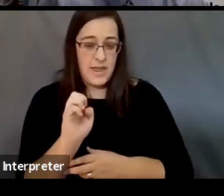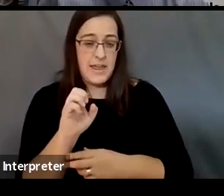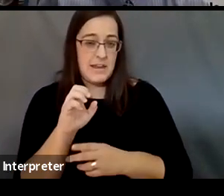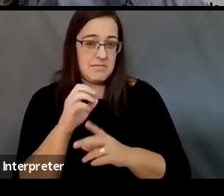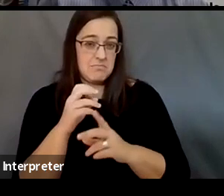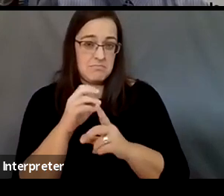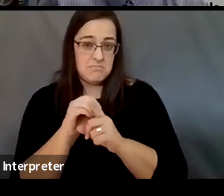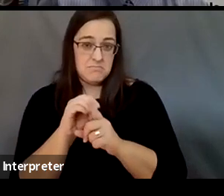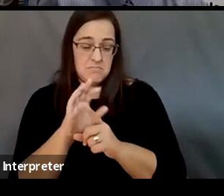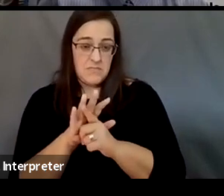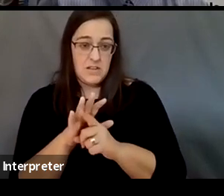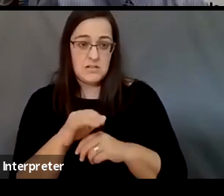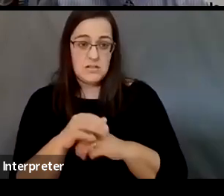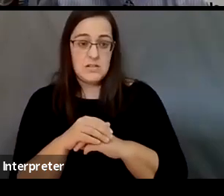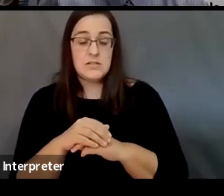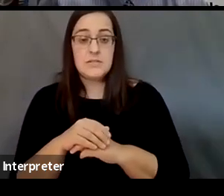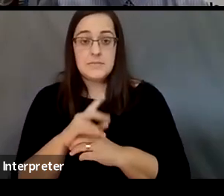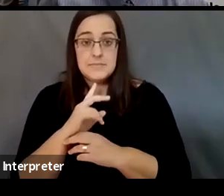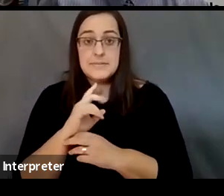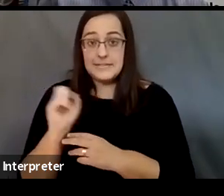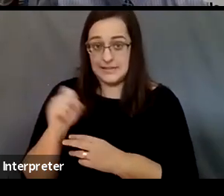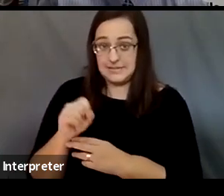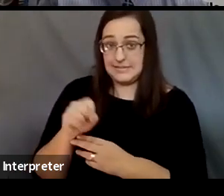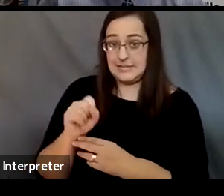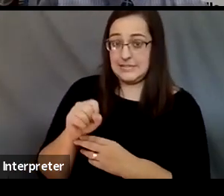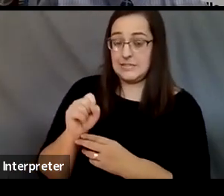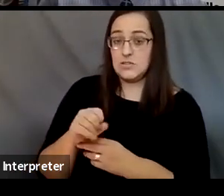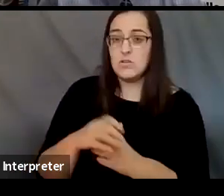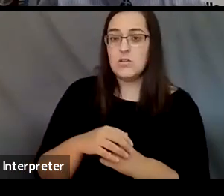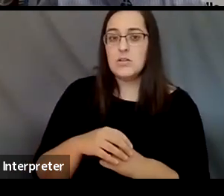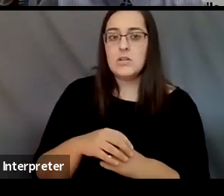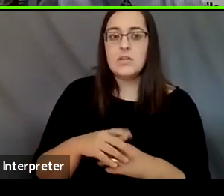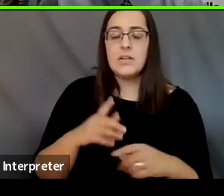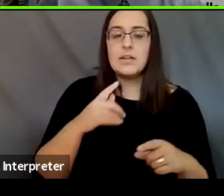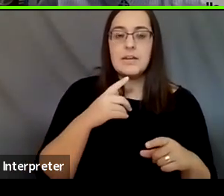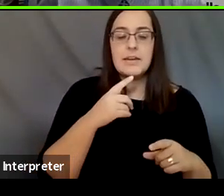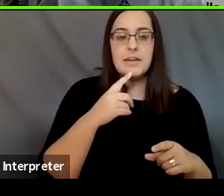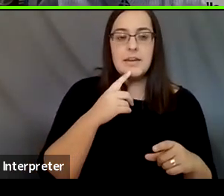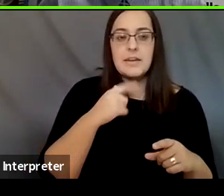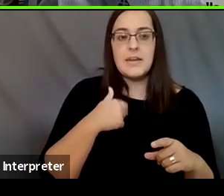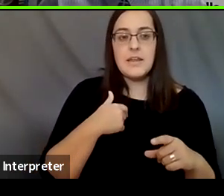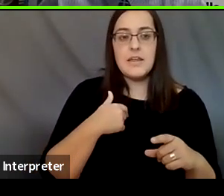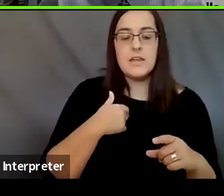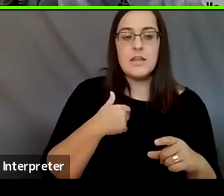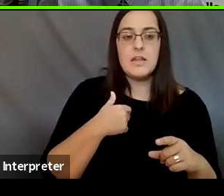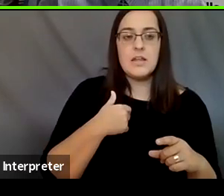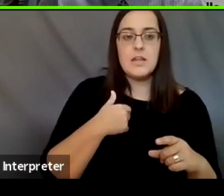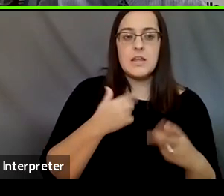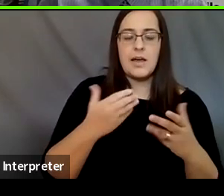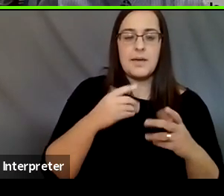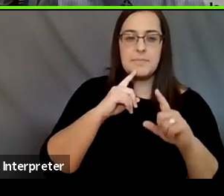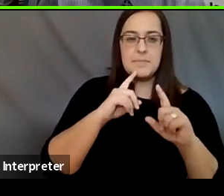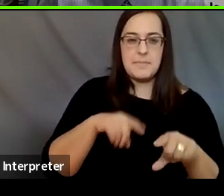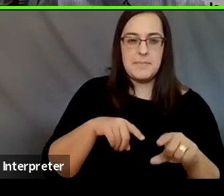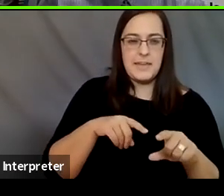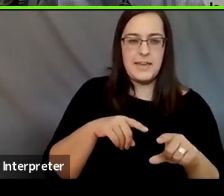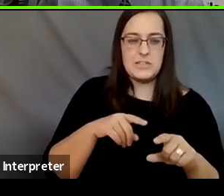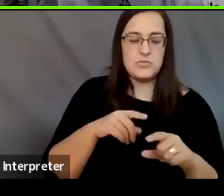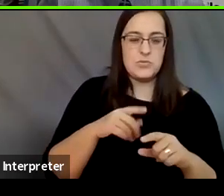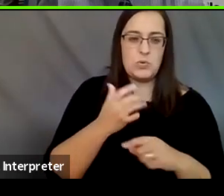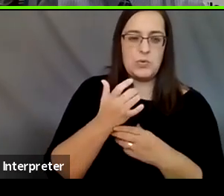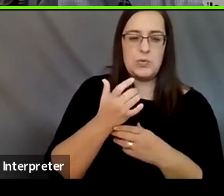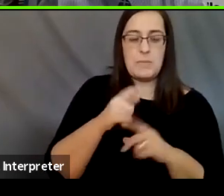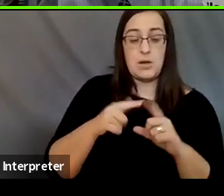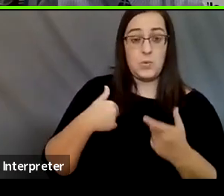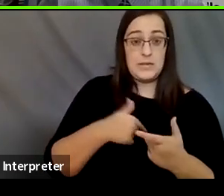that? Yes. And I would say, I may be answering the question. We certainly